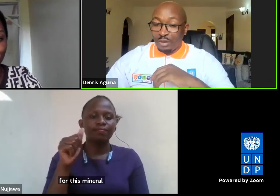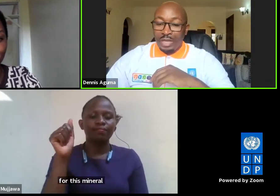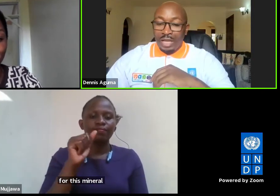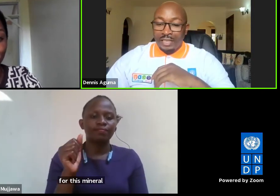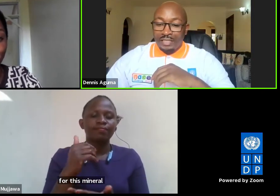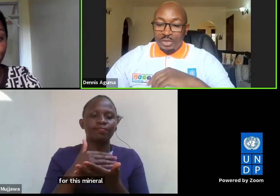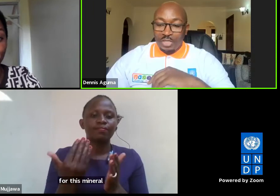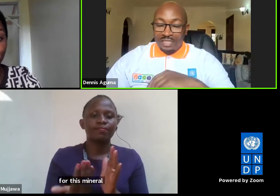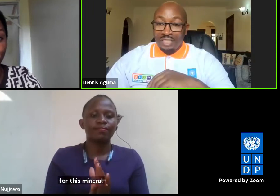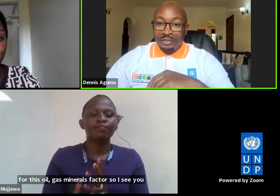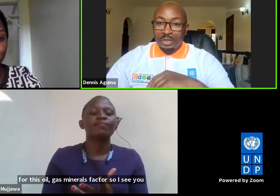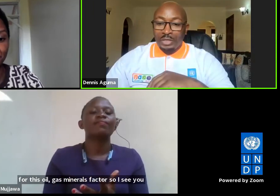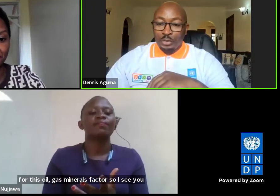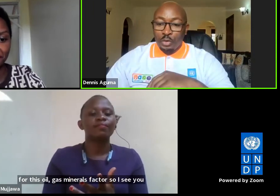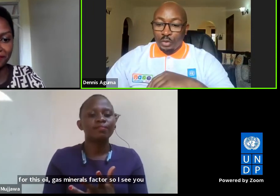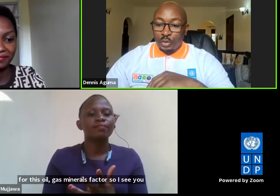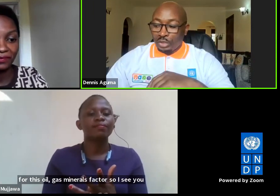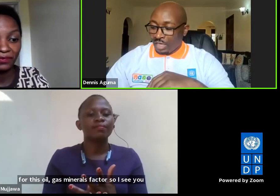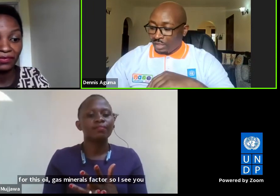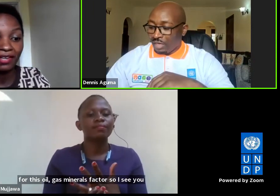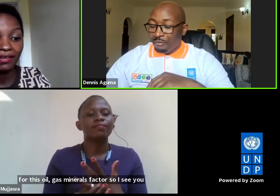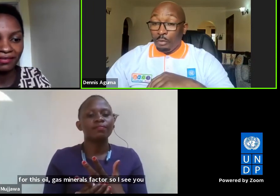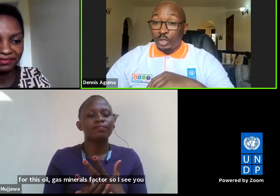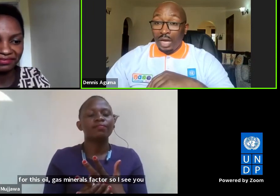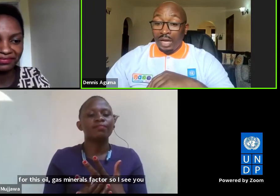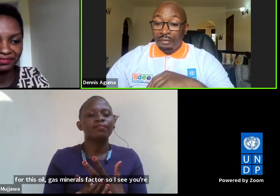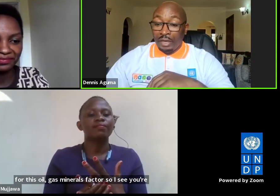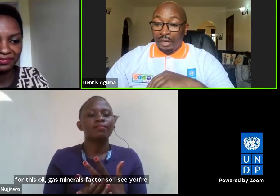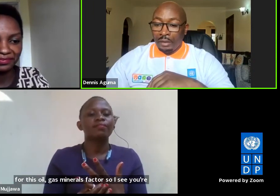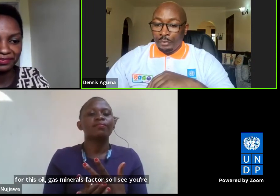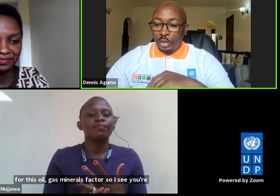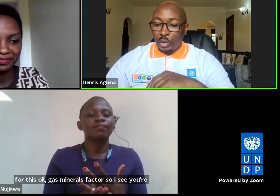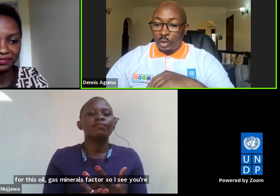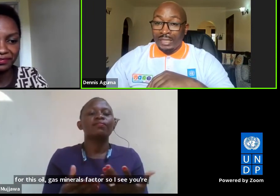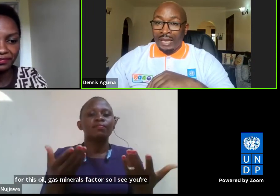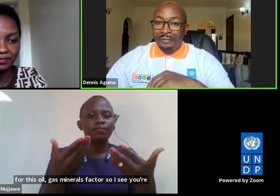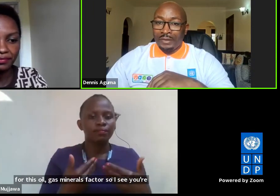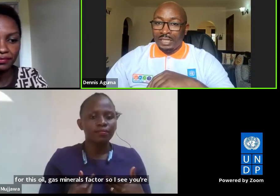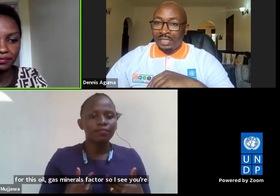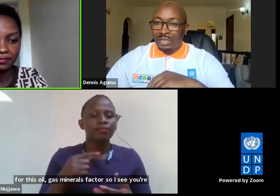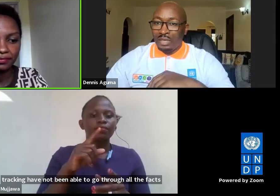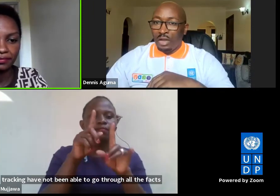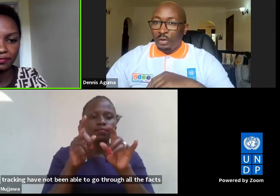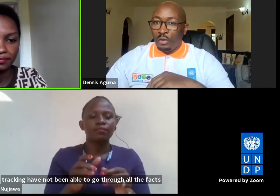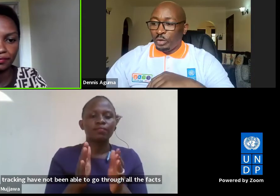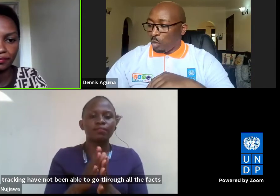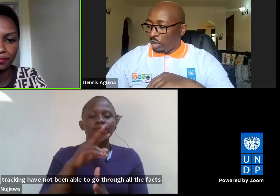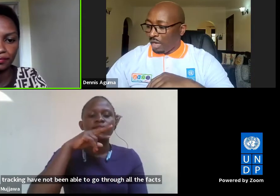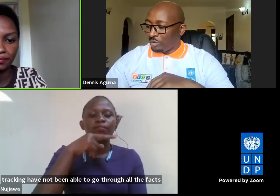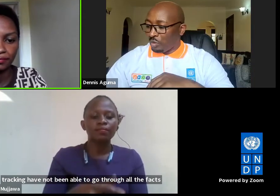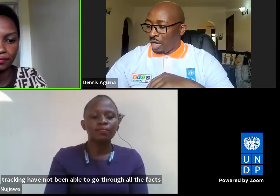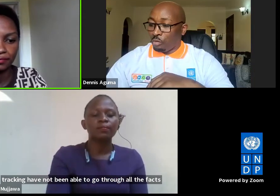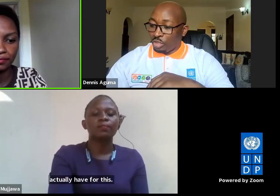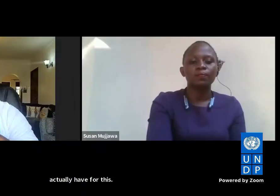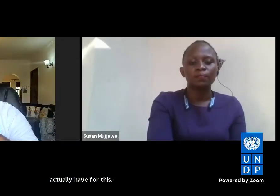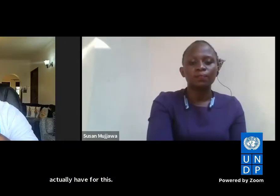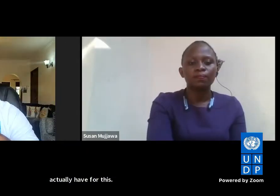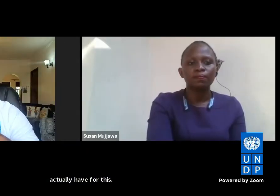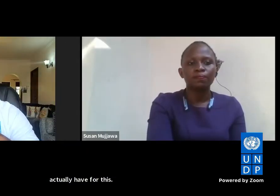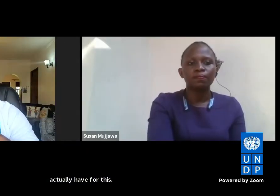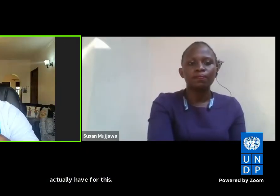So I see you chatting. I've not been able to go through all the chats, but we do have a Q&A facility, which you're welcome to ask